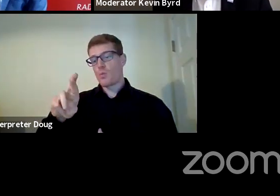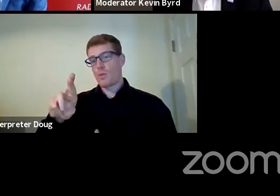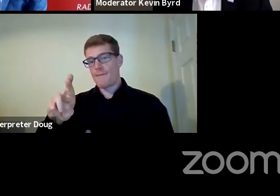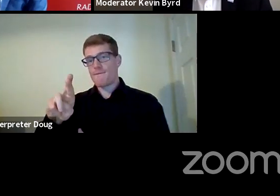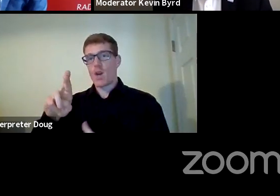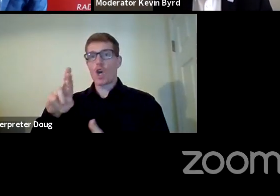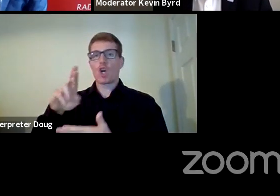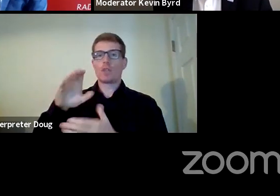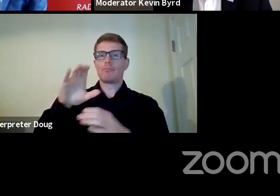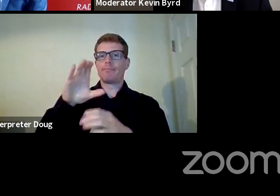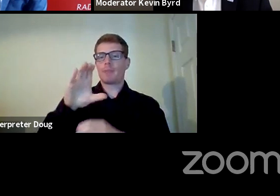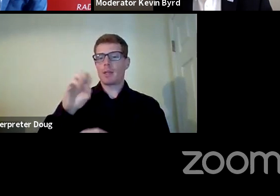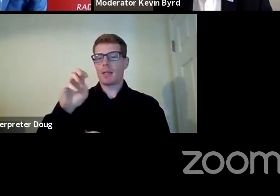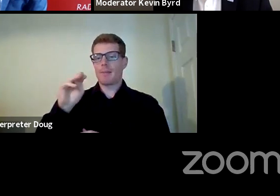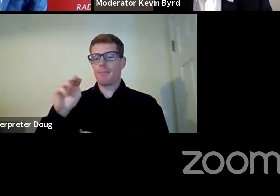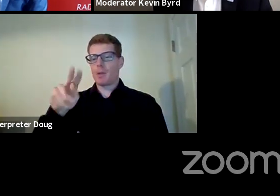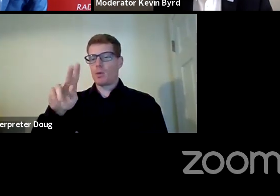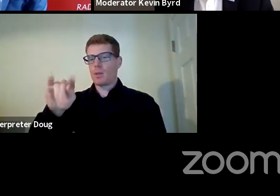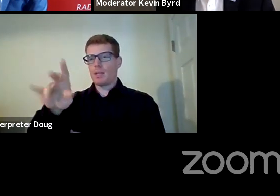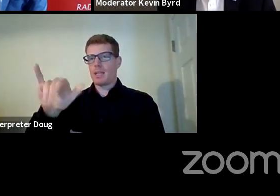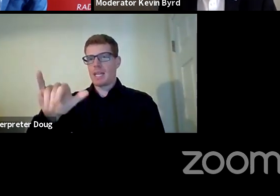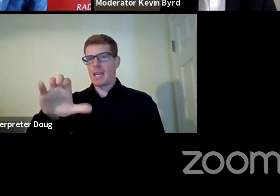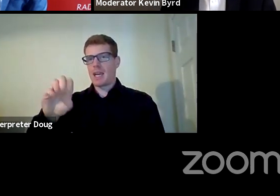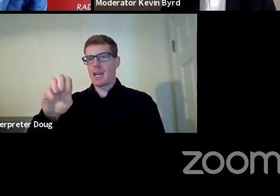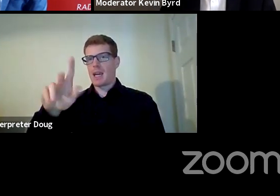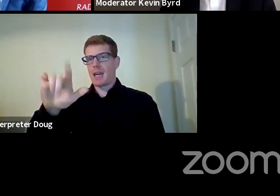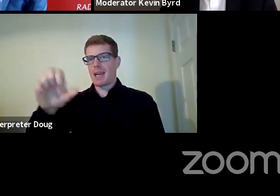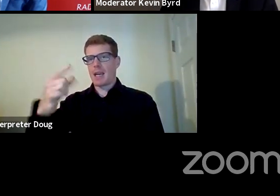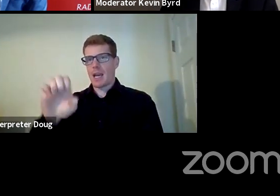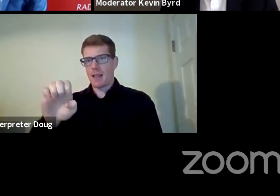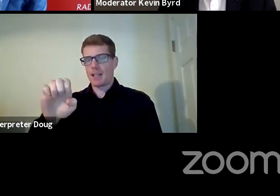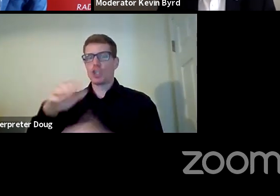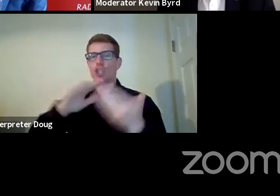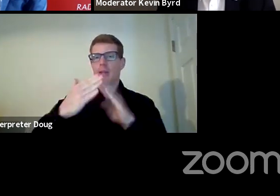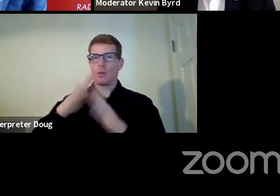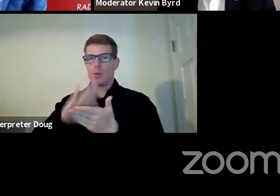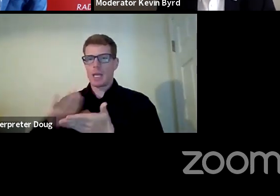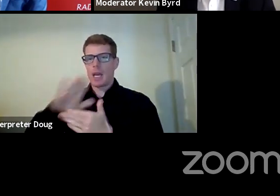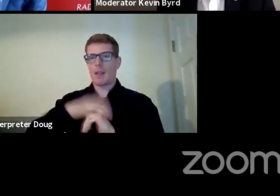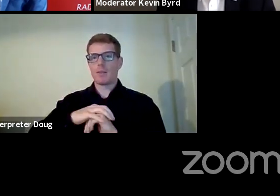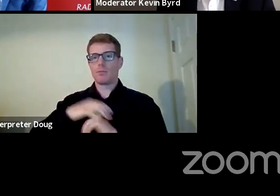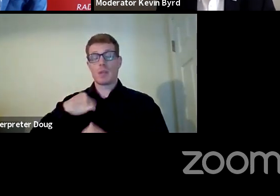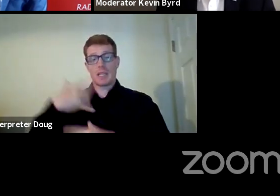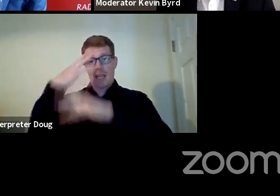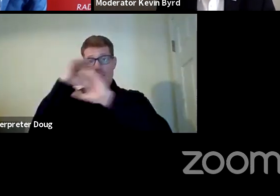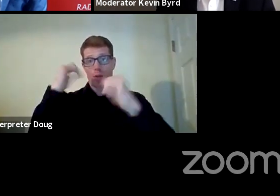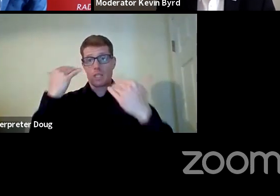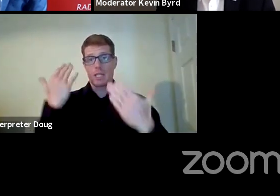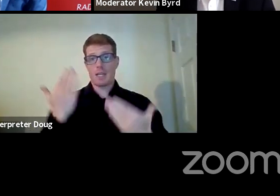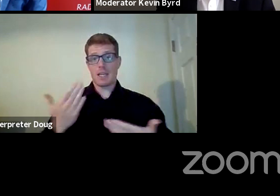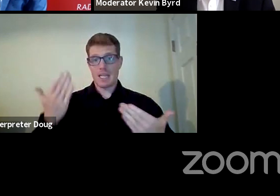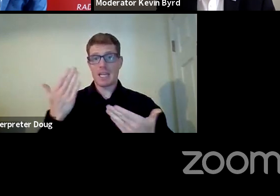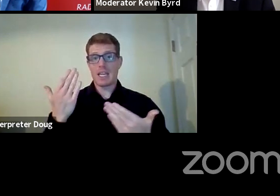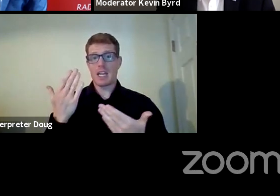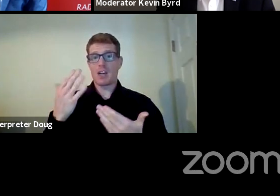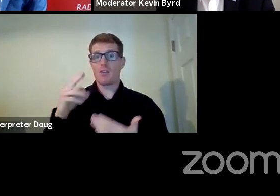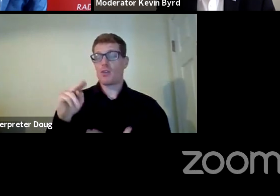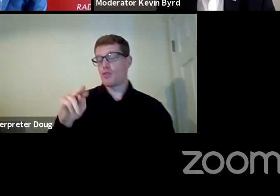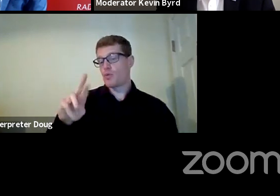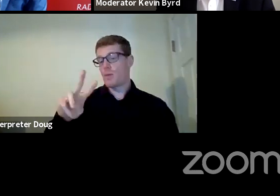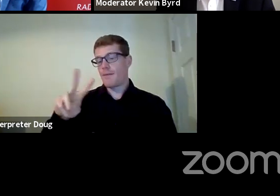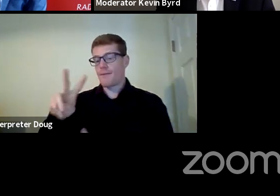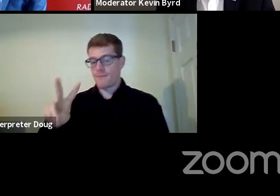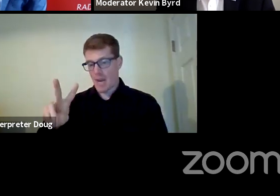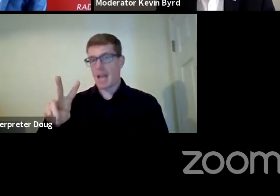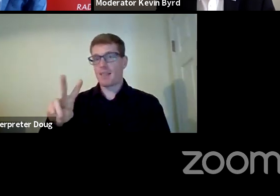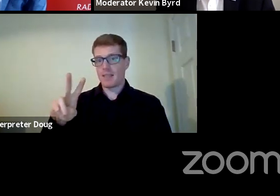full-time 28 years. I've been a resident of the New River Valley now for, I think, about 35 years.